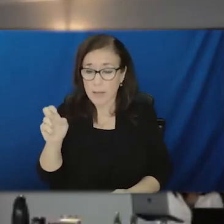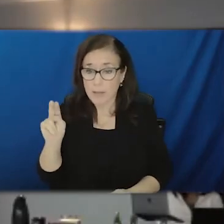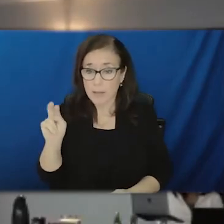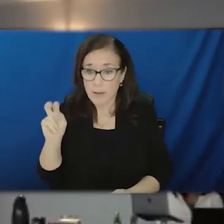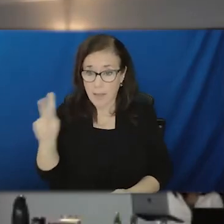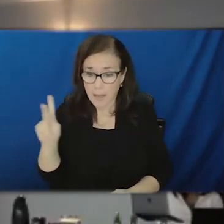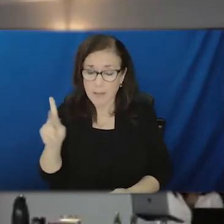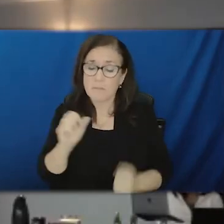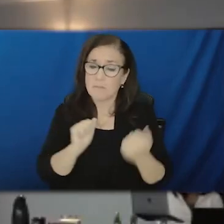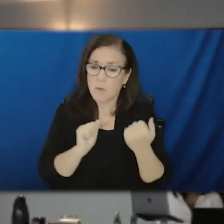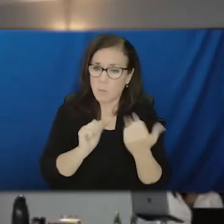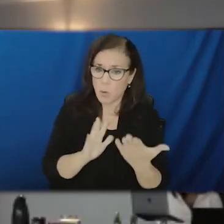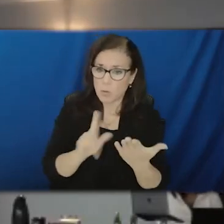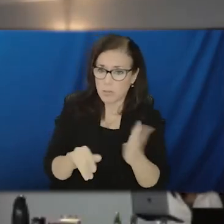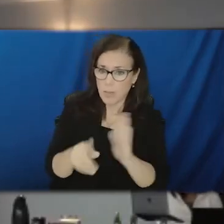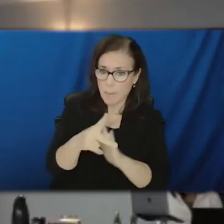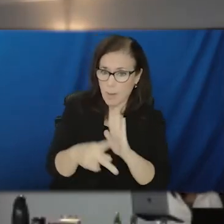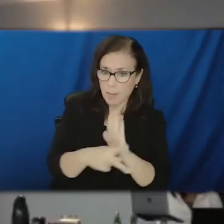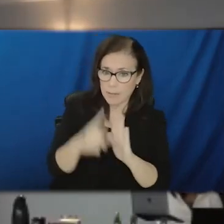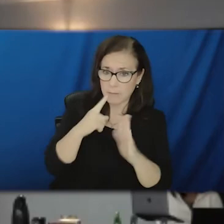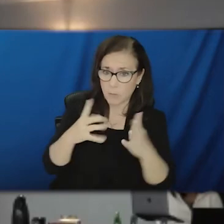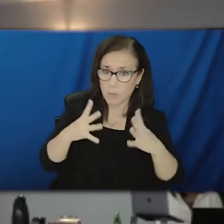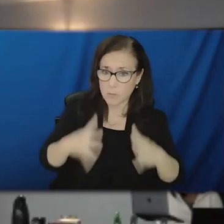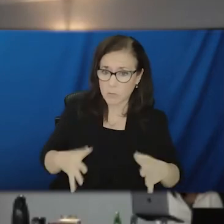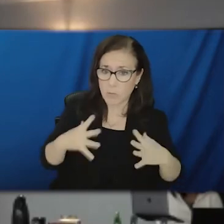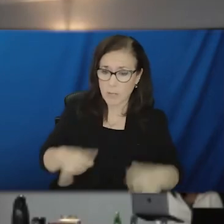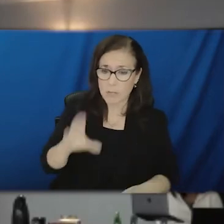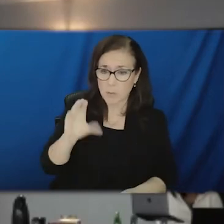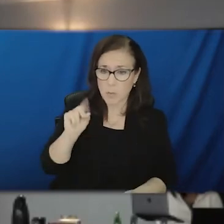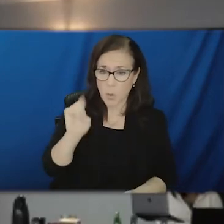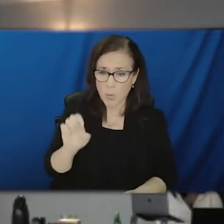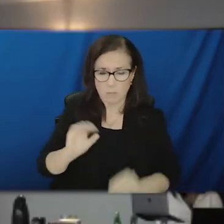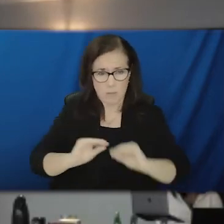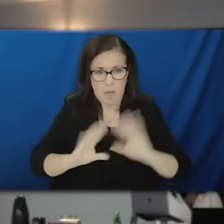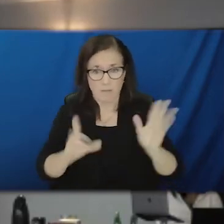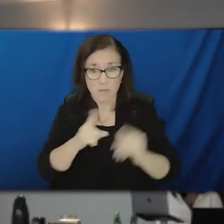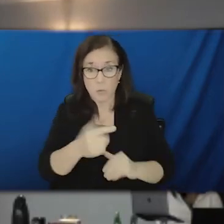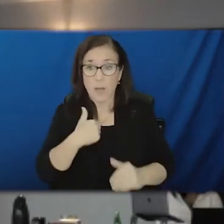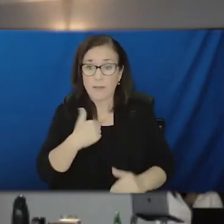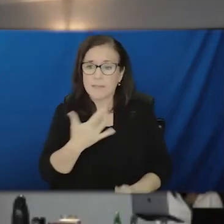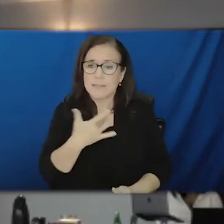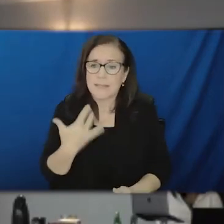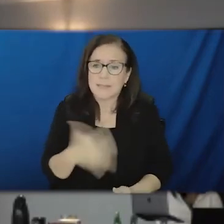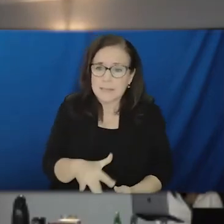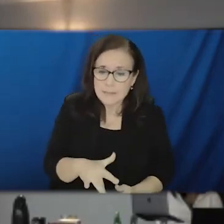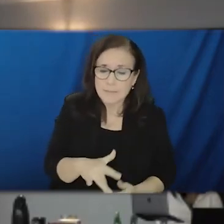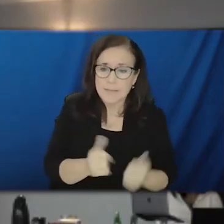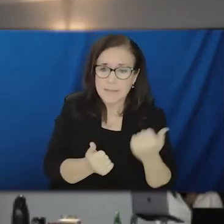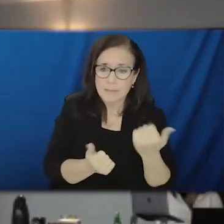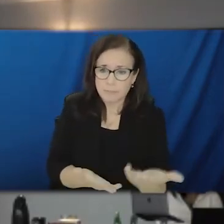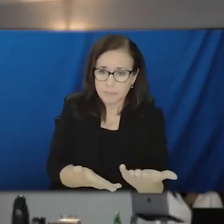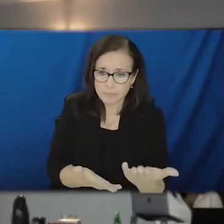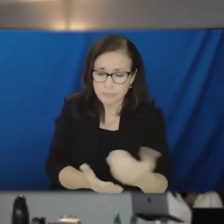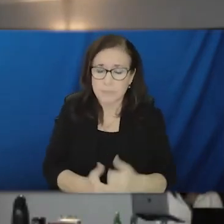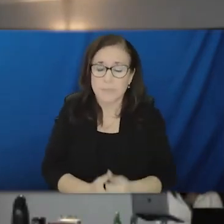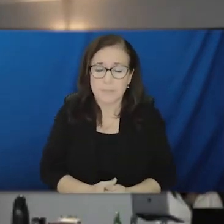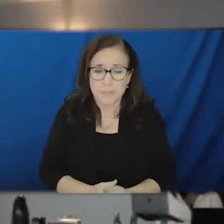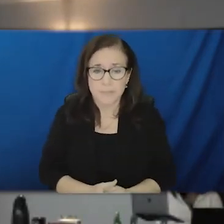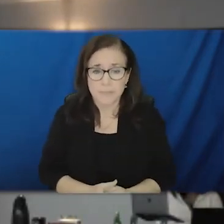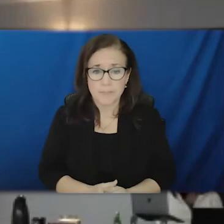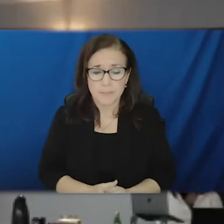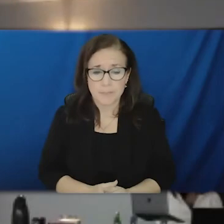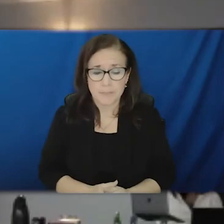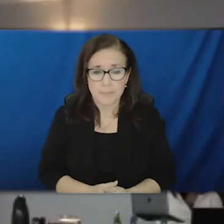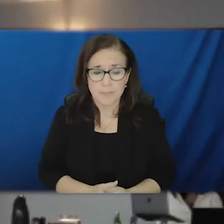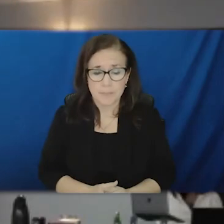code and the sensitivity which you're presenting it, and the stress on like the